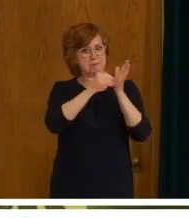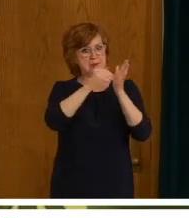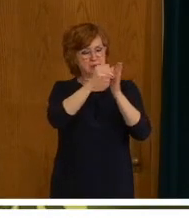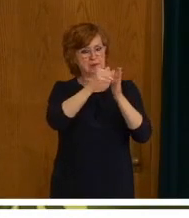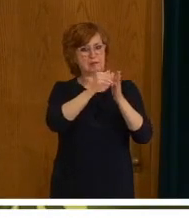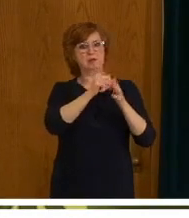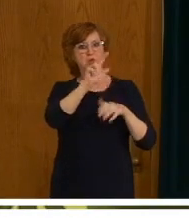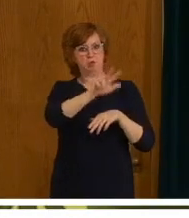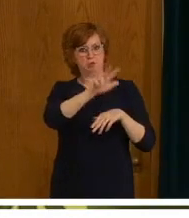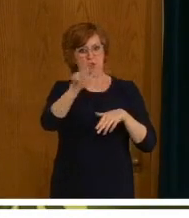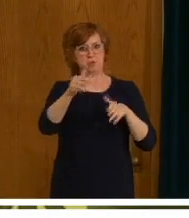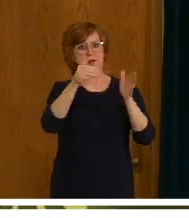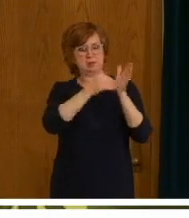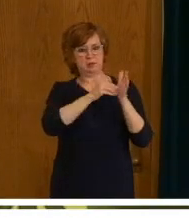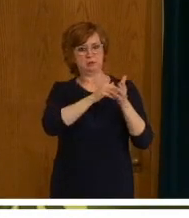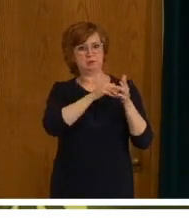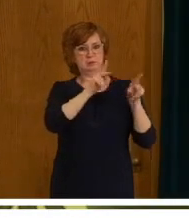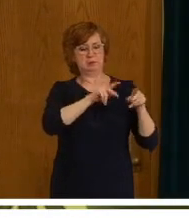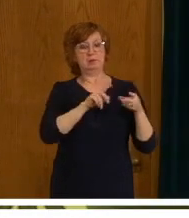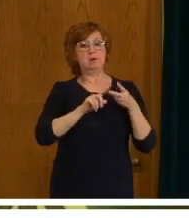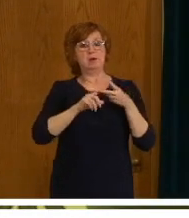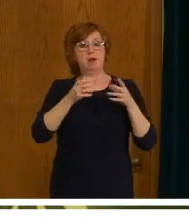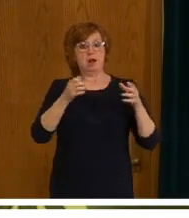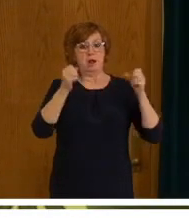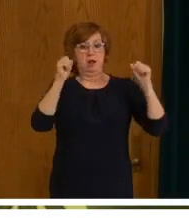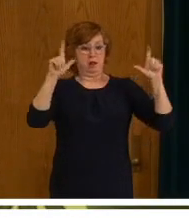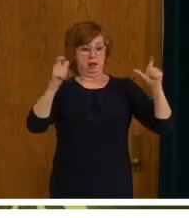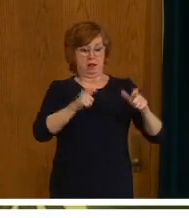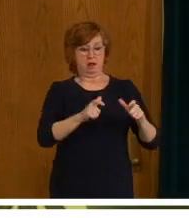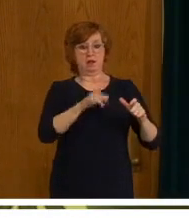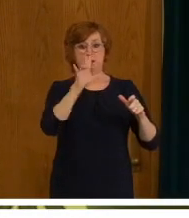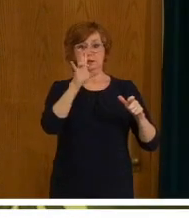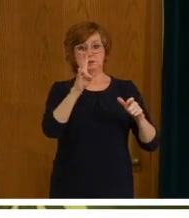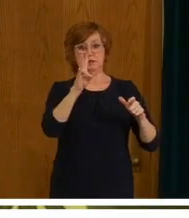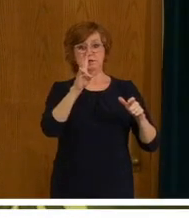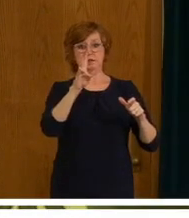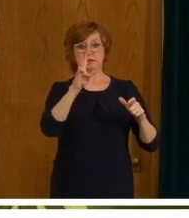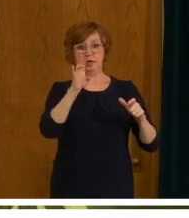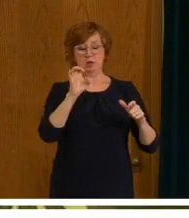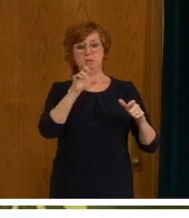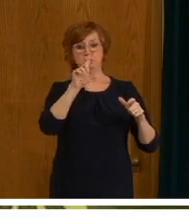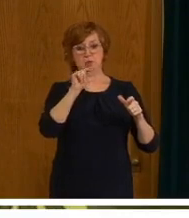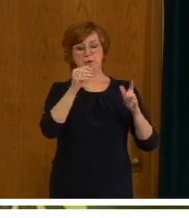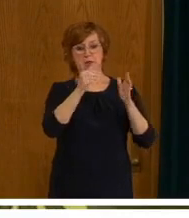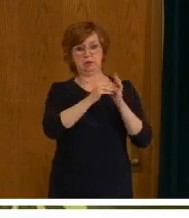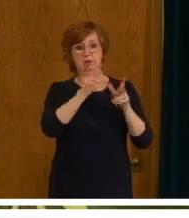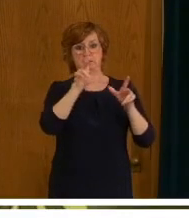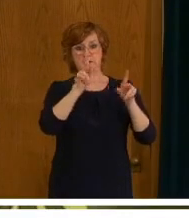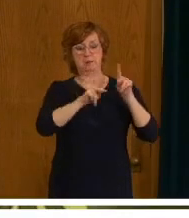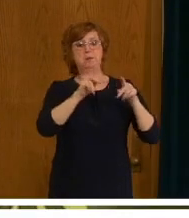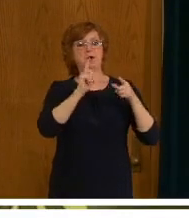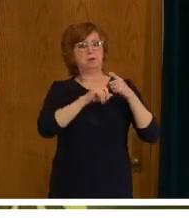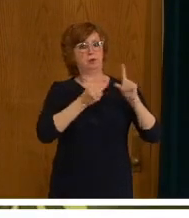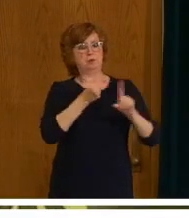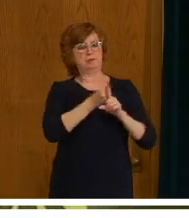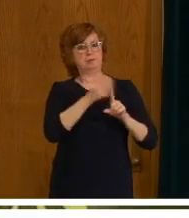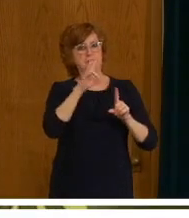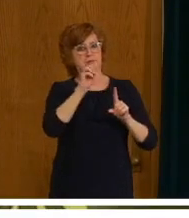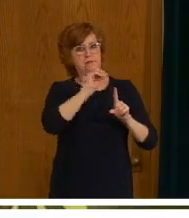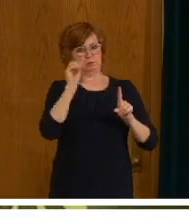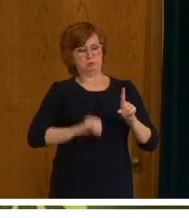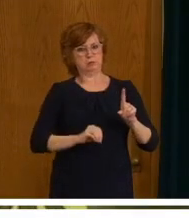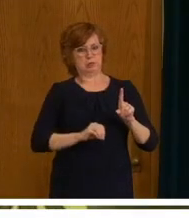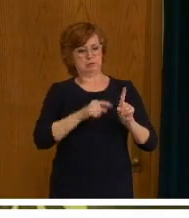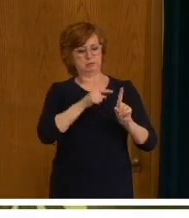just over 720,000 people would need to be vaccinated for us to reach that final target. That's a very